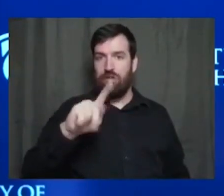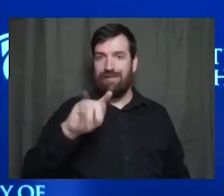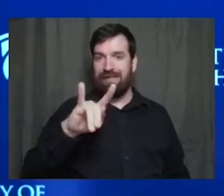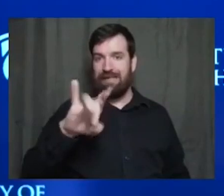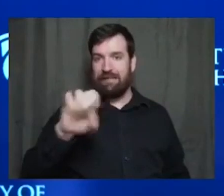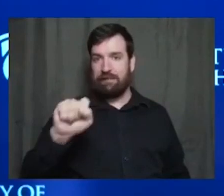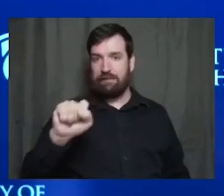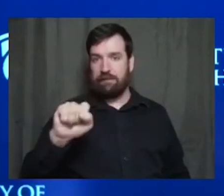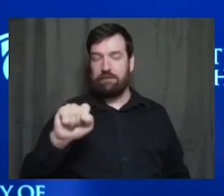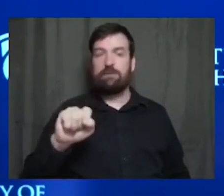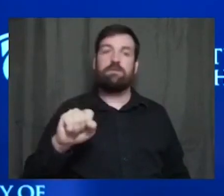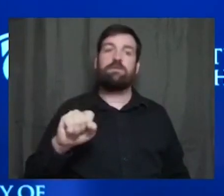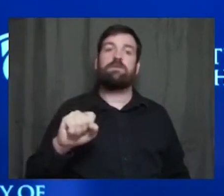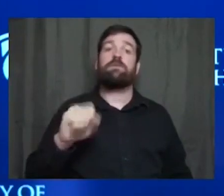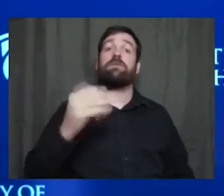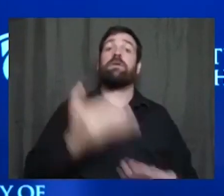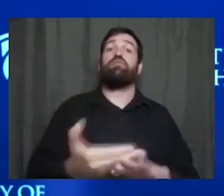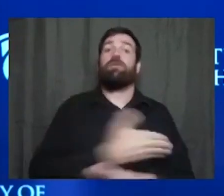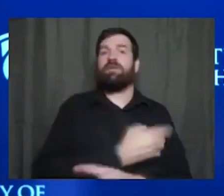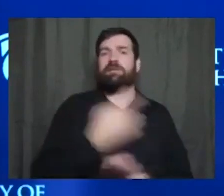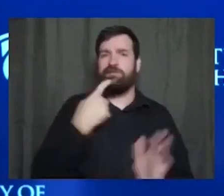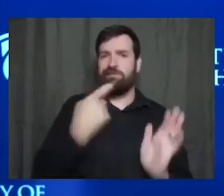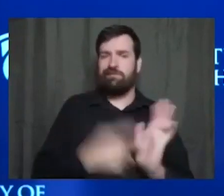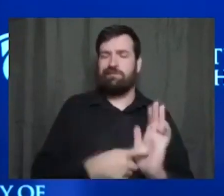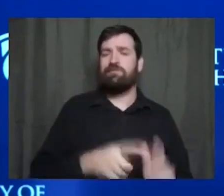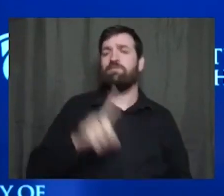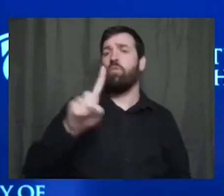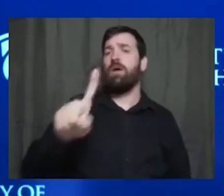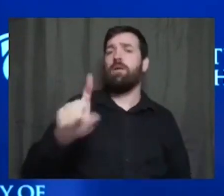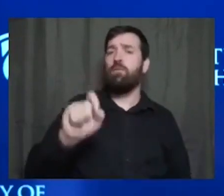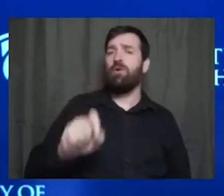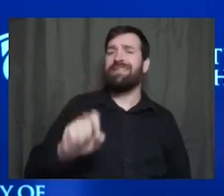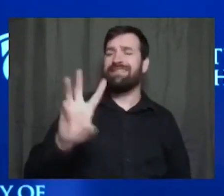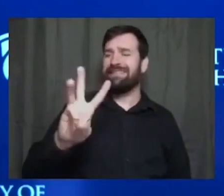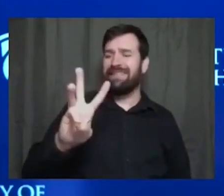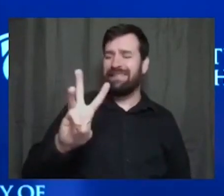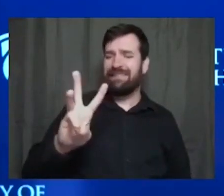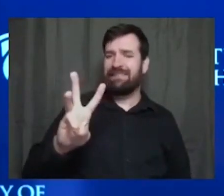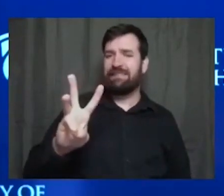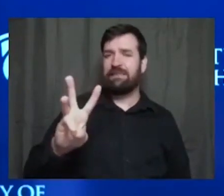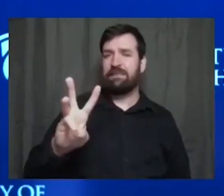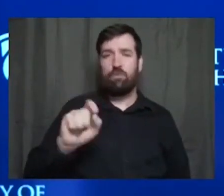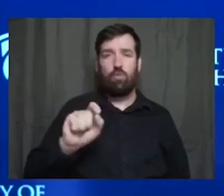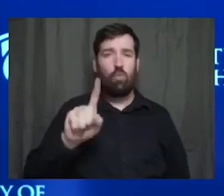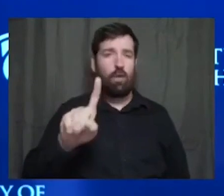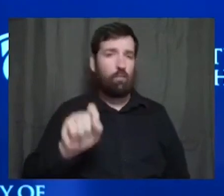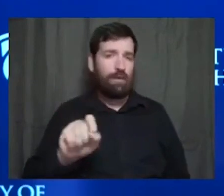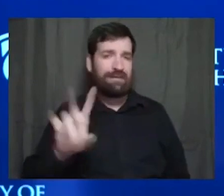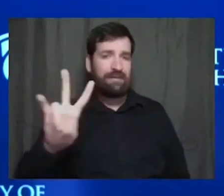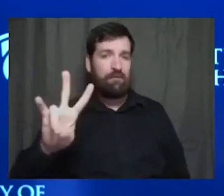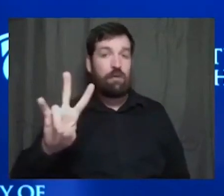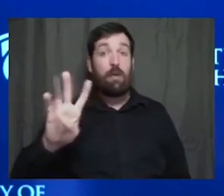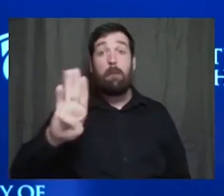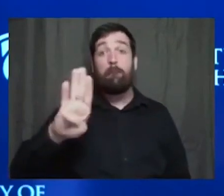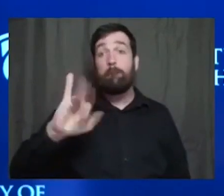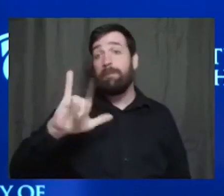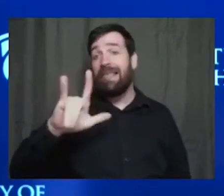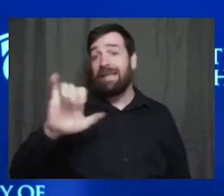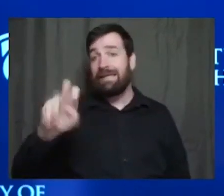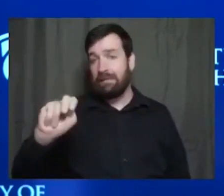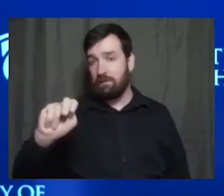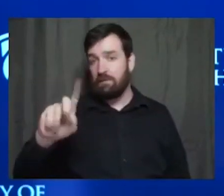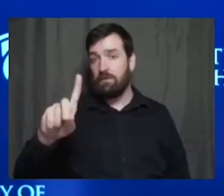record of 1.6 or 7 total billion doses total of COVID vaccines